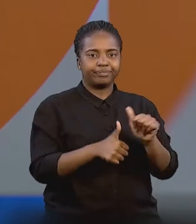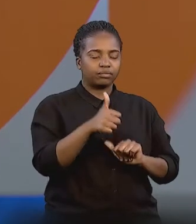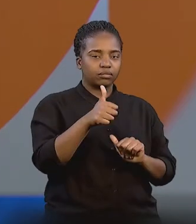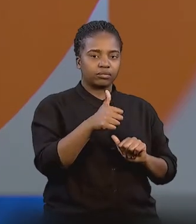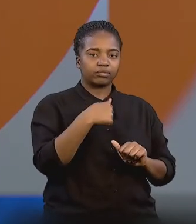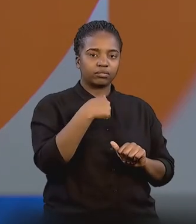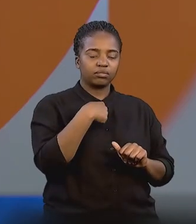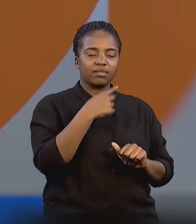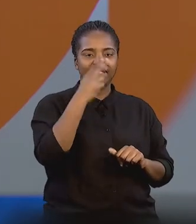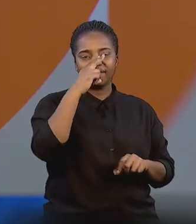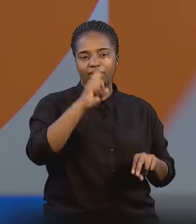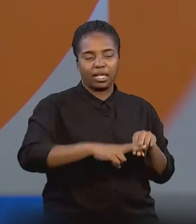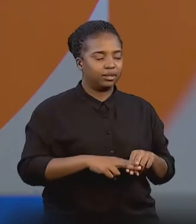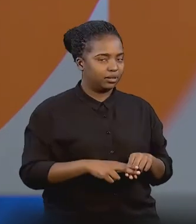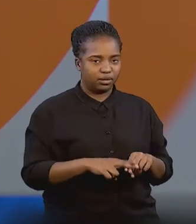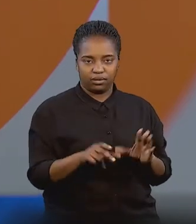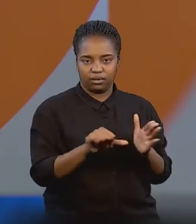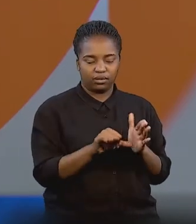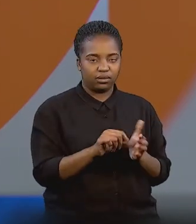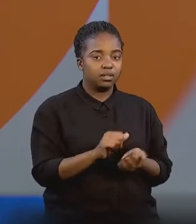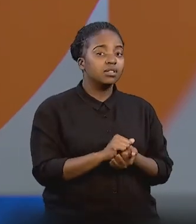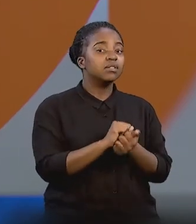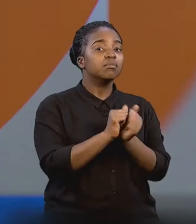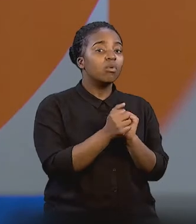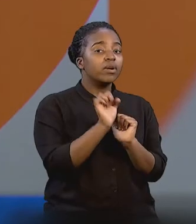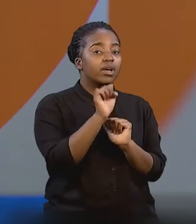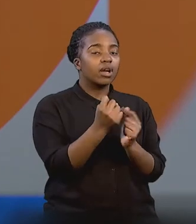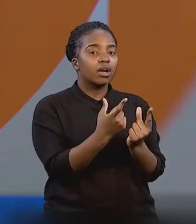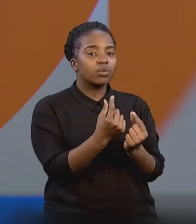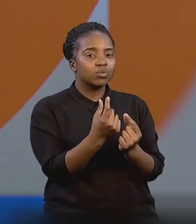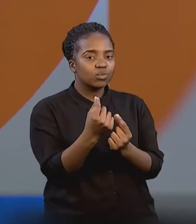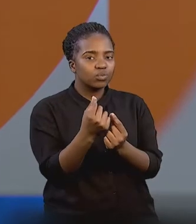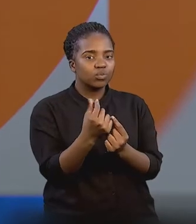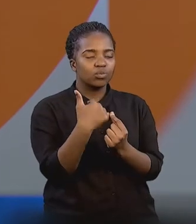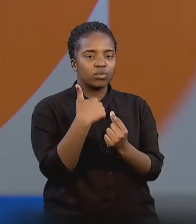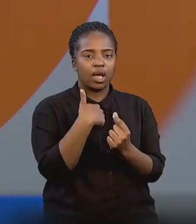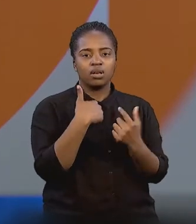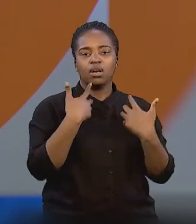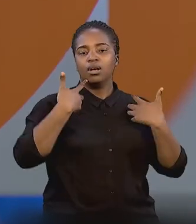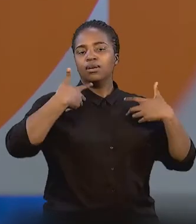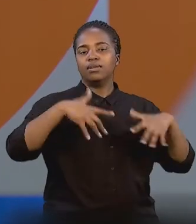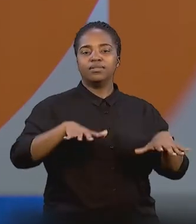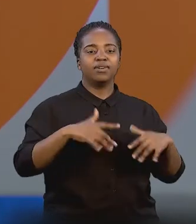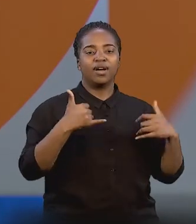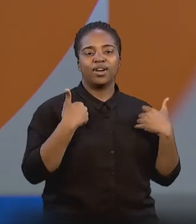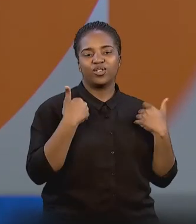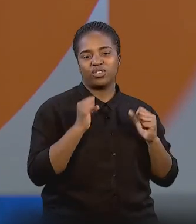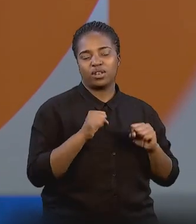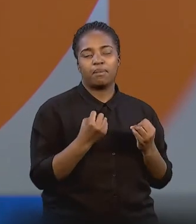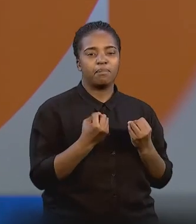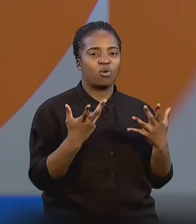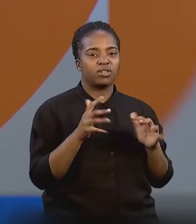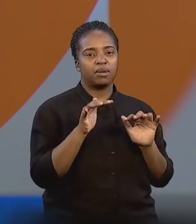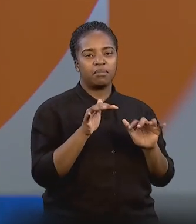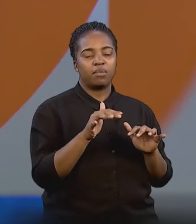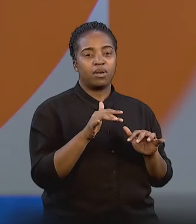foremost, it's about fun. There's so many different aspects of sport that people can take away from. You know, a lot of the people are